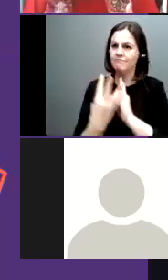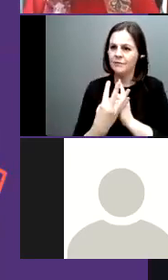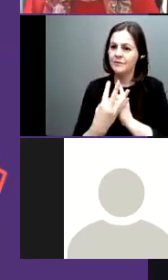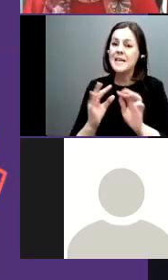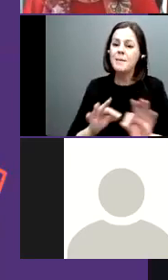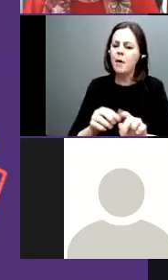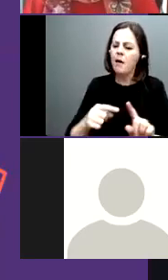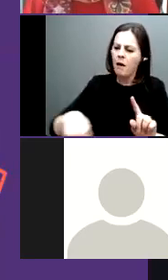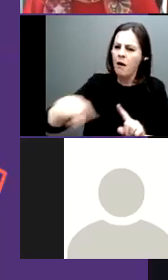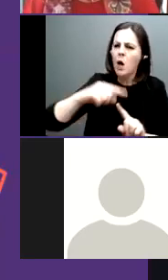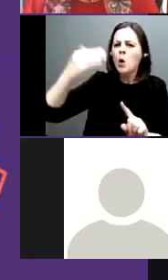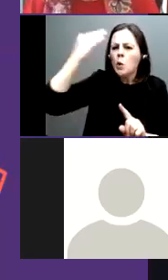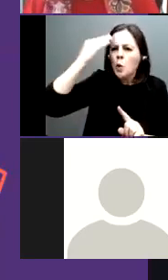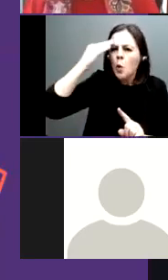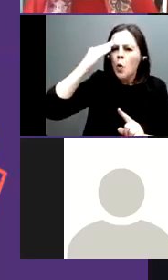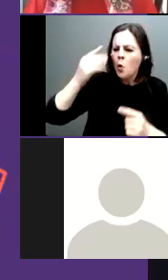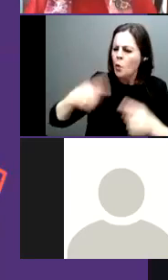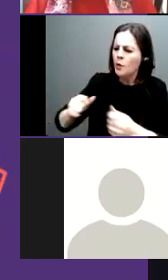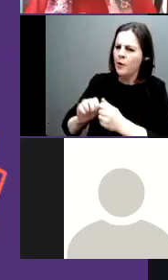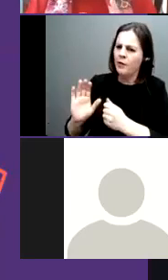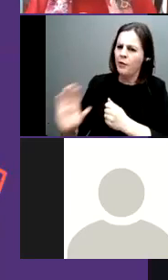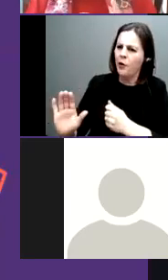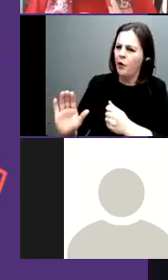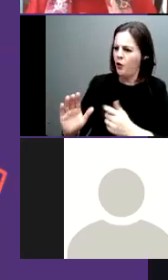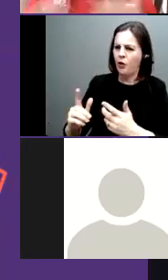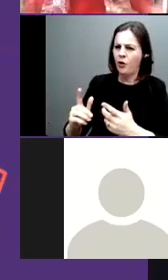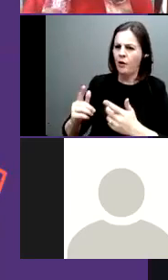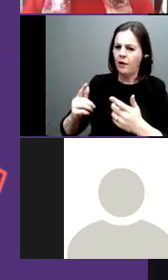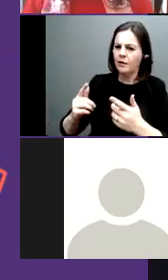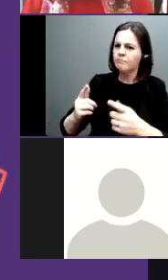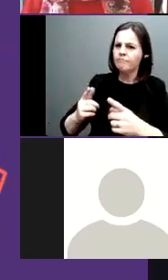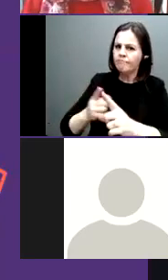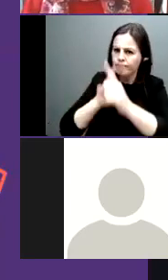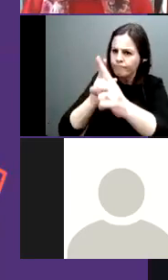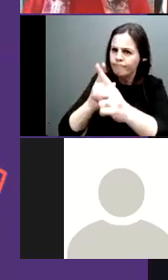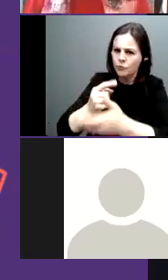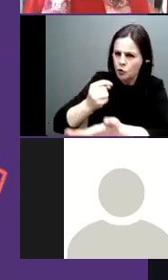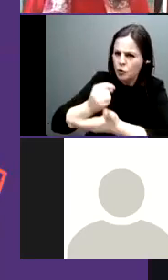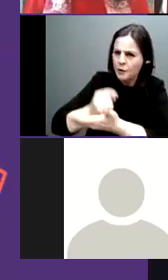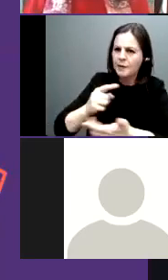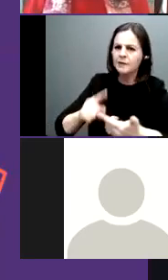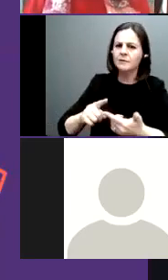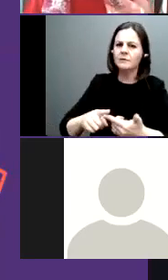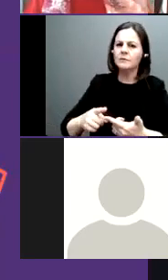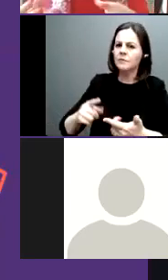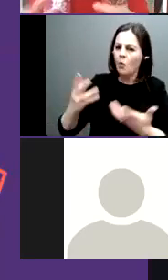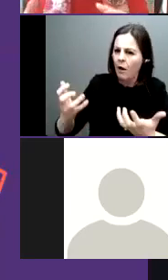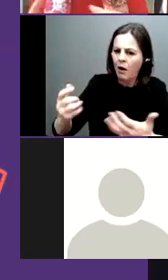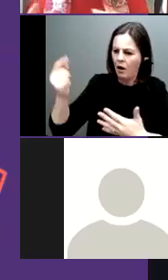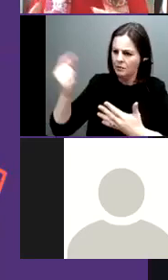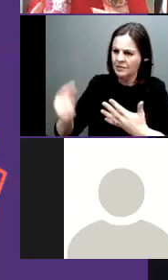healing or treatment plan. And we strongly encourage and support